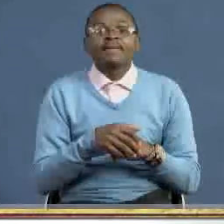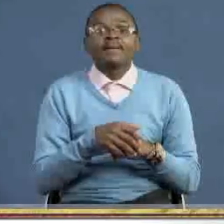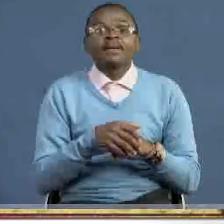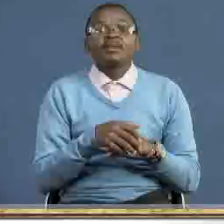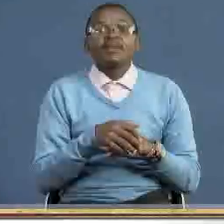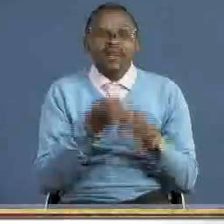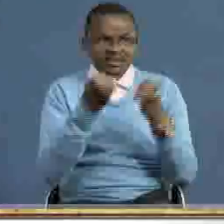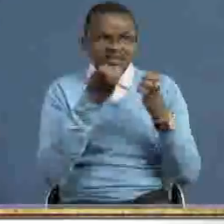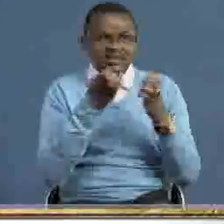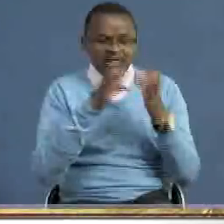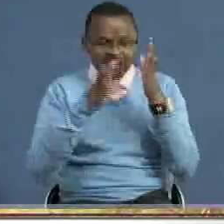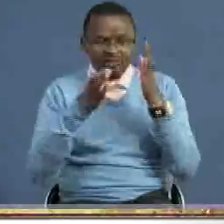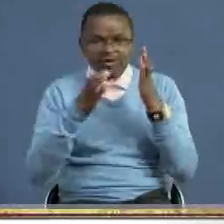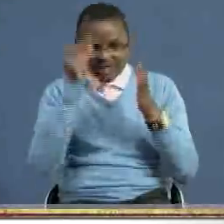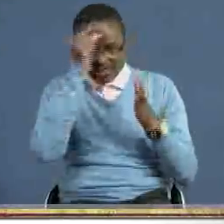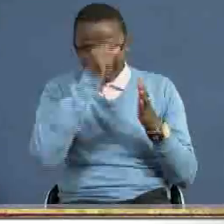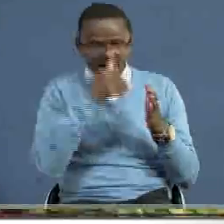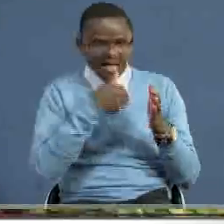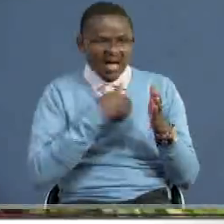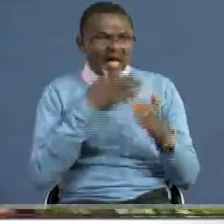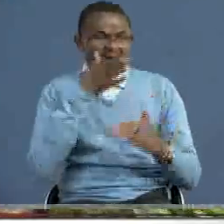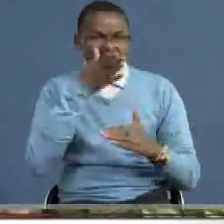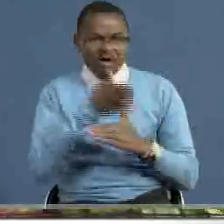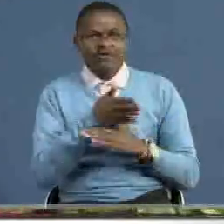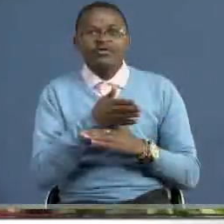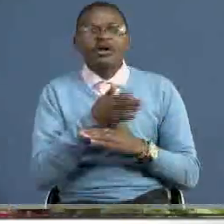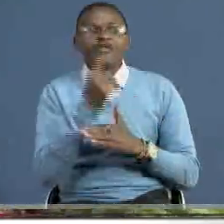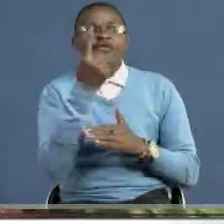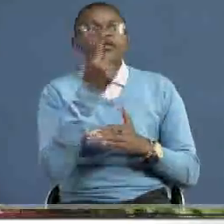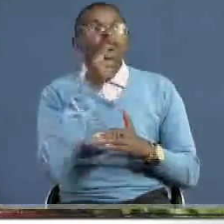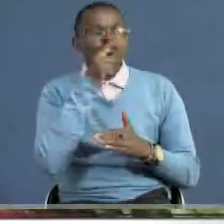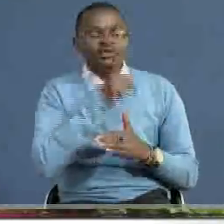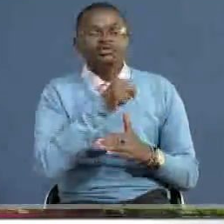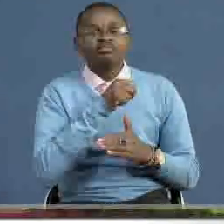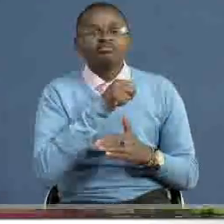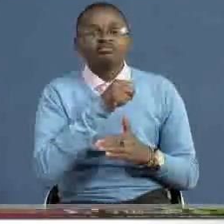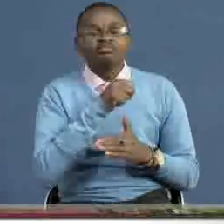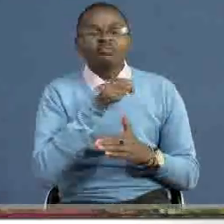however, need for the county government to take this up after the pilot phase is over.